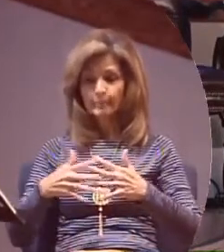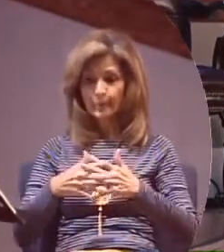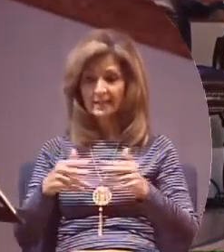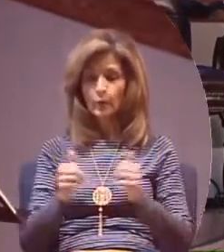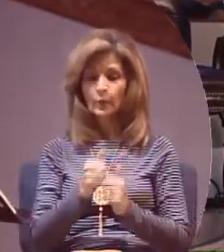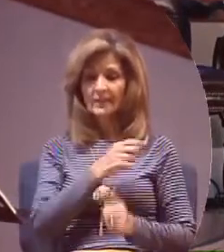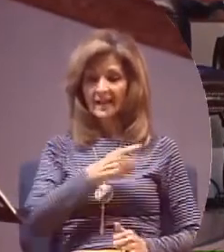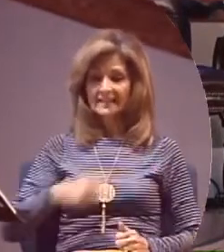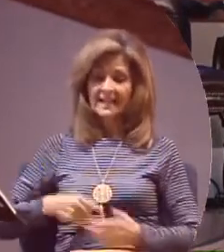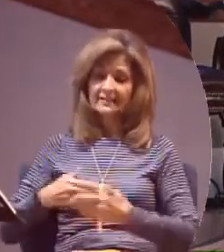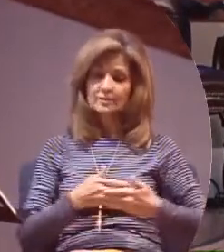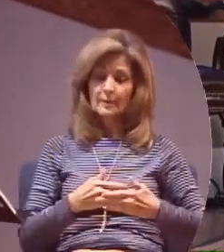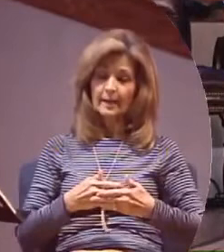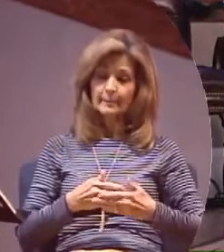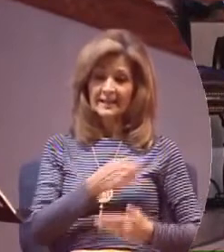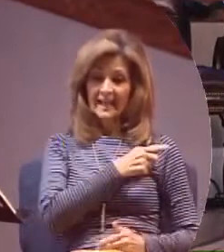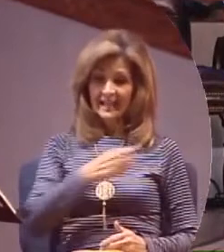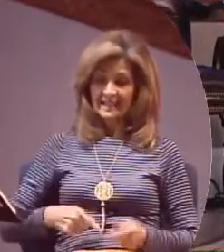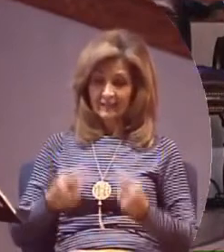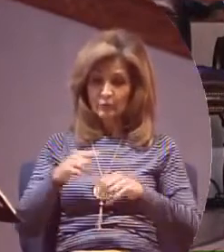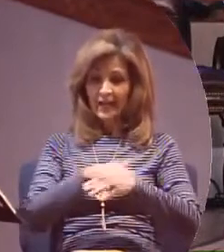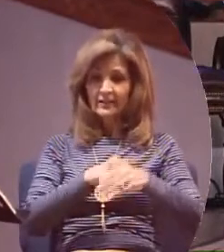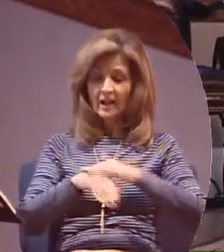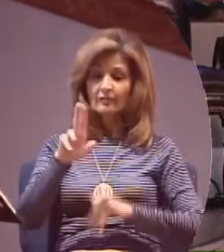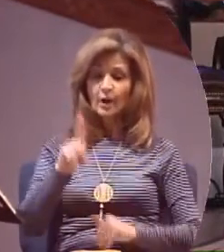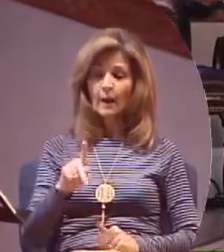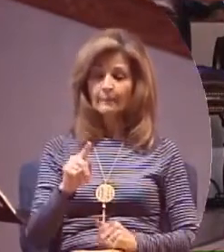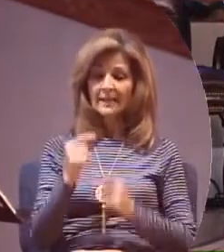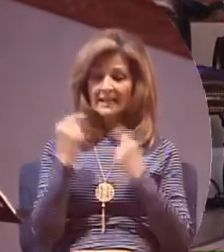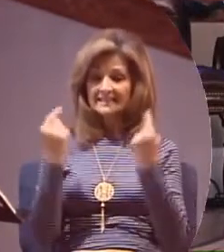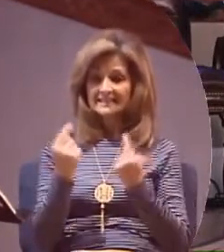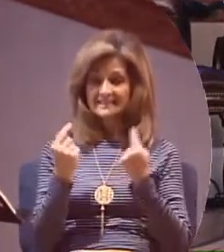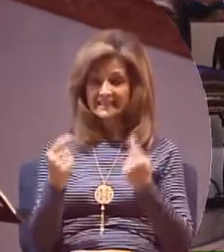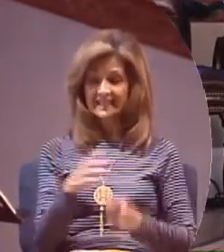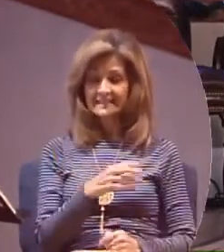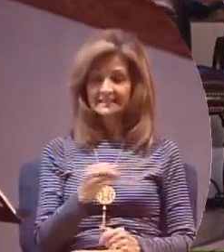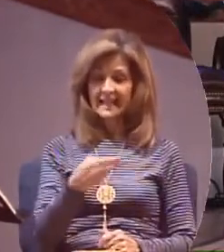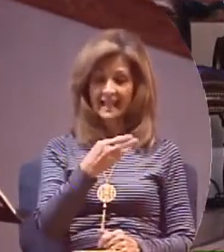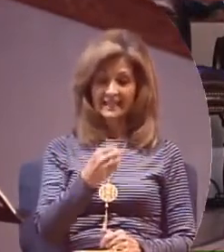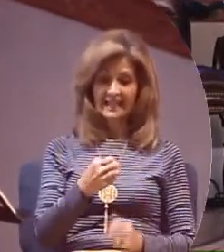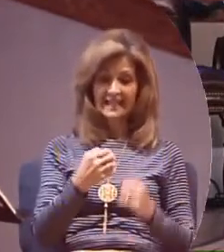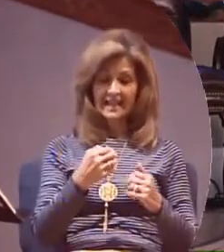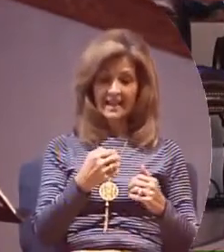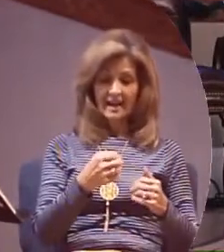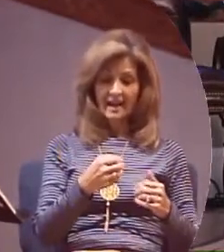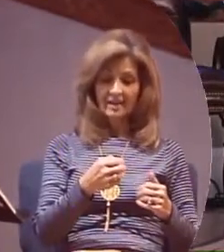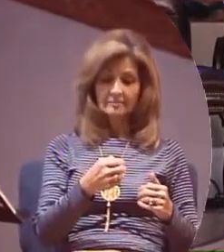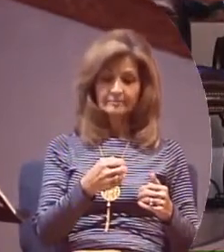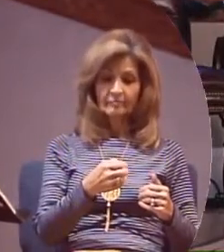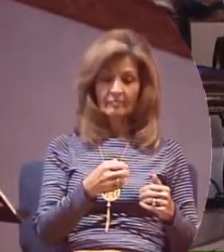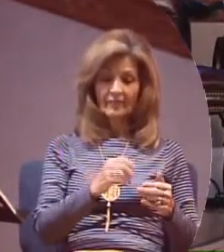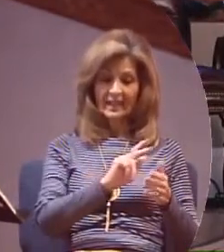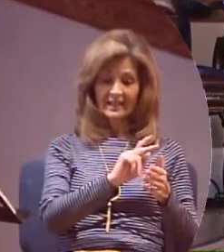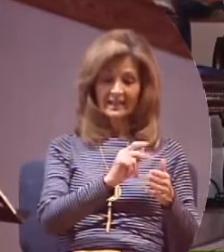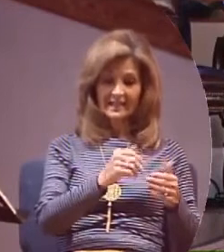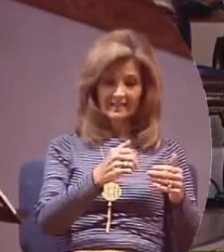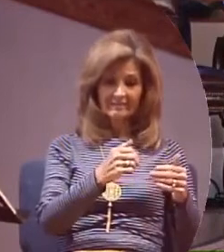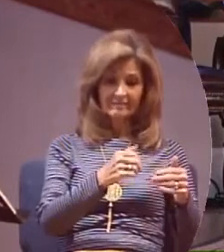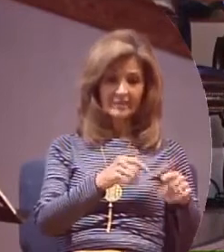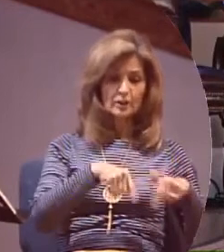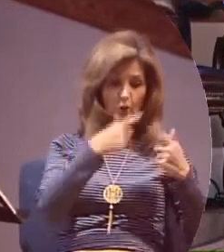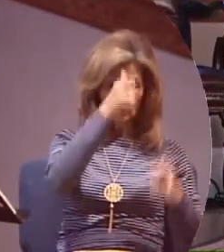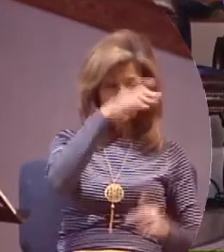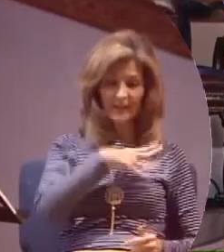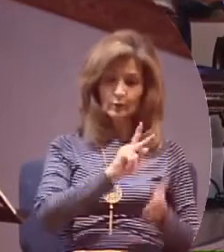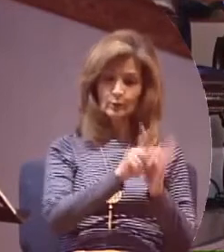David, trying to cover up his sin, had one of his best soldiers killed. His name was Uriah. And then we have